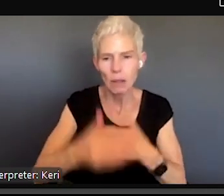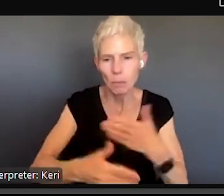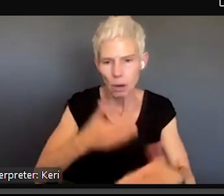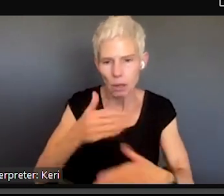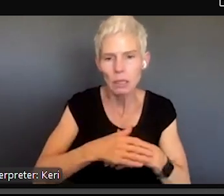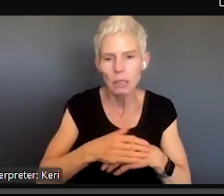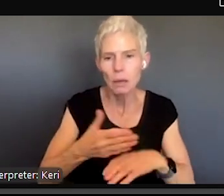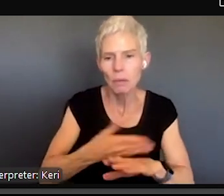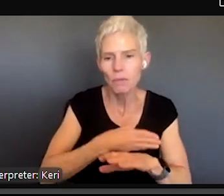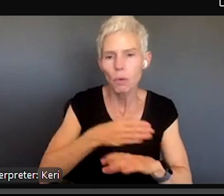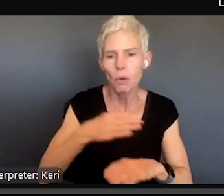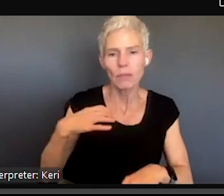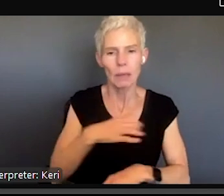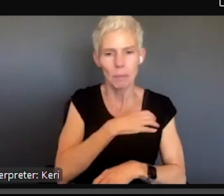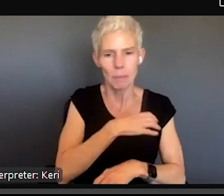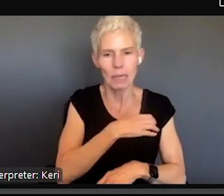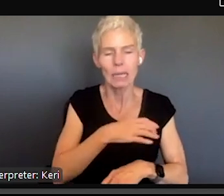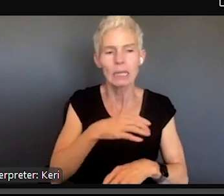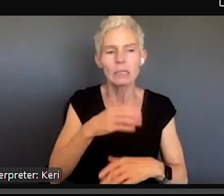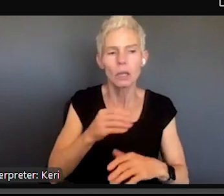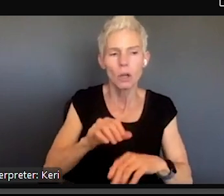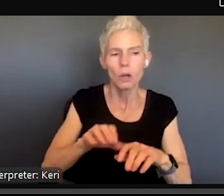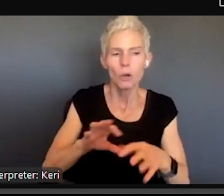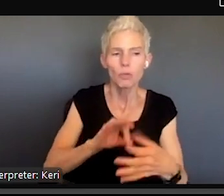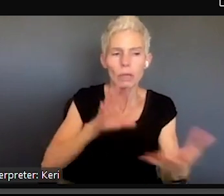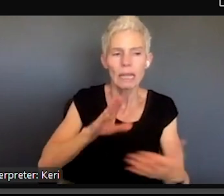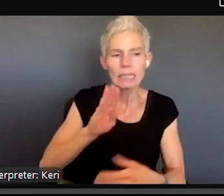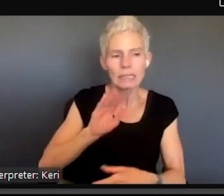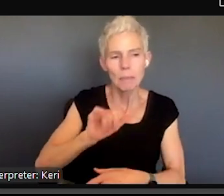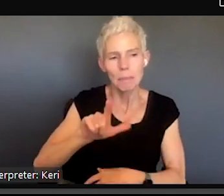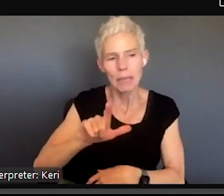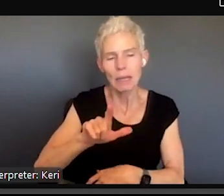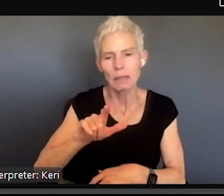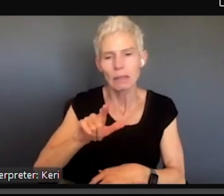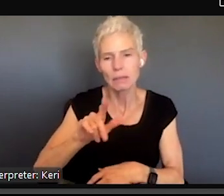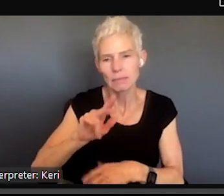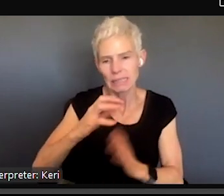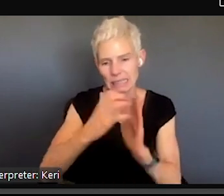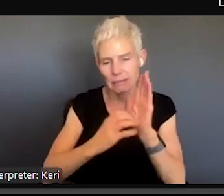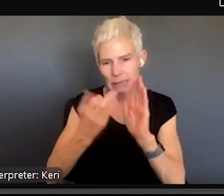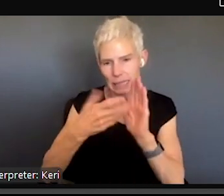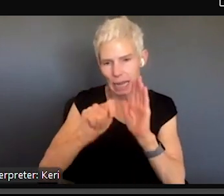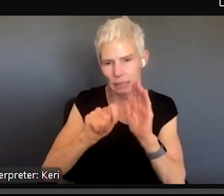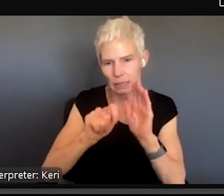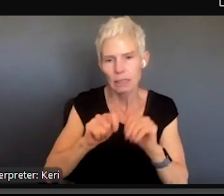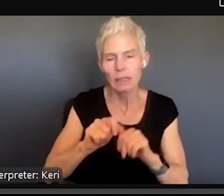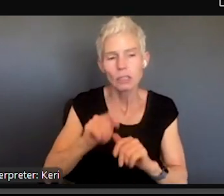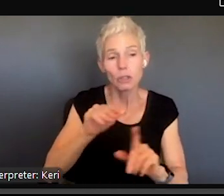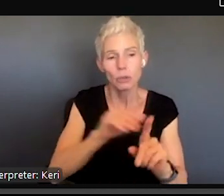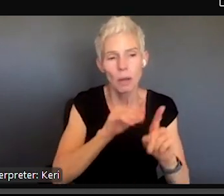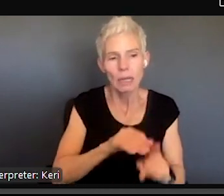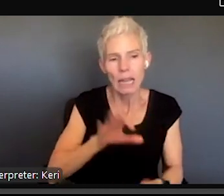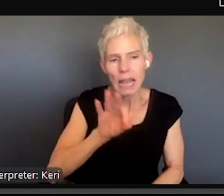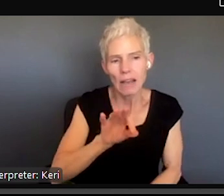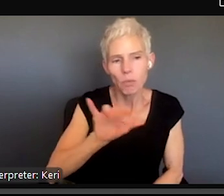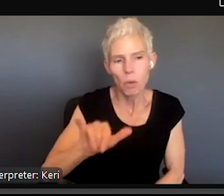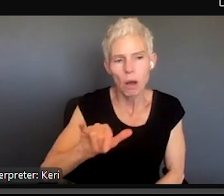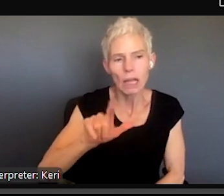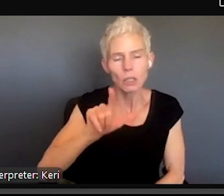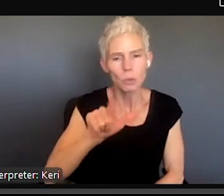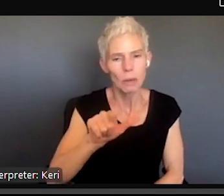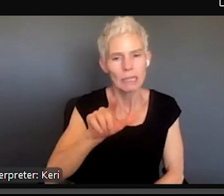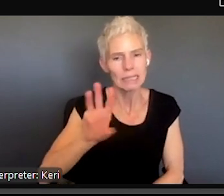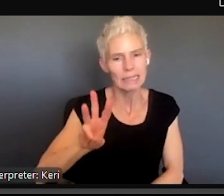bill text and have markups on both the House and Senate side. And as a reminder, FY26 begins October 1st